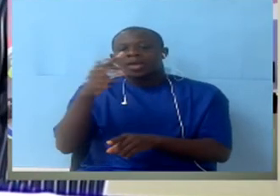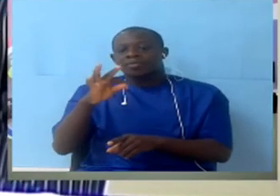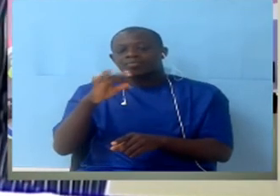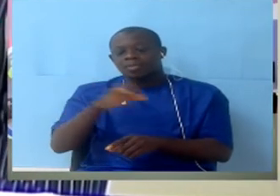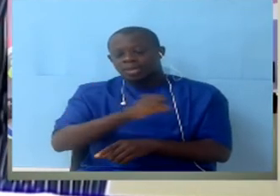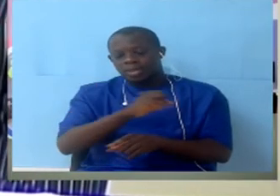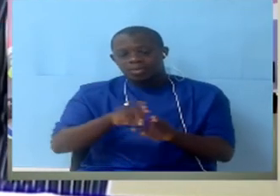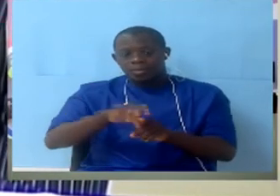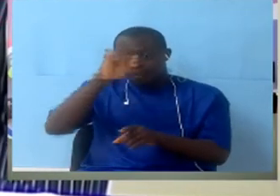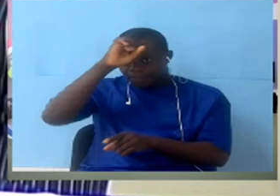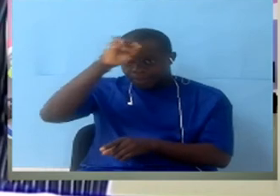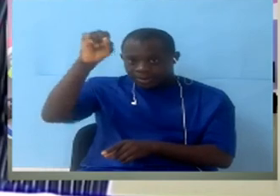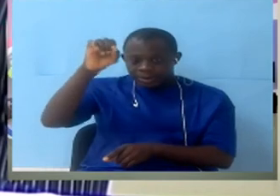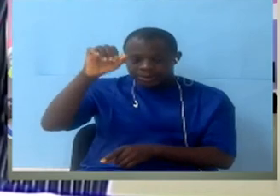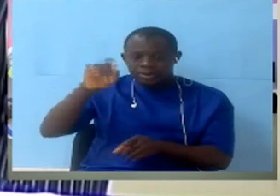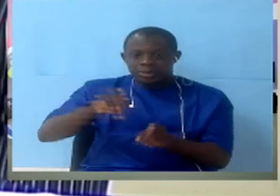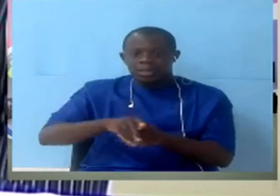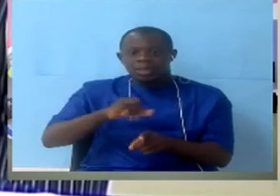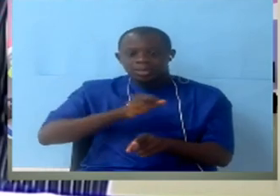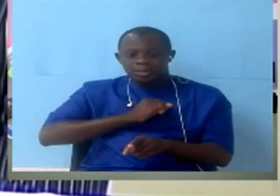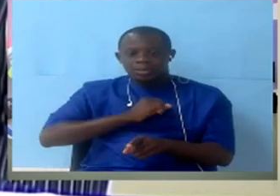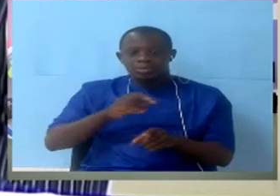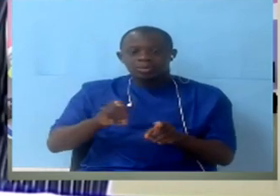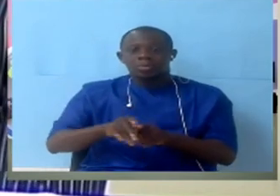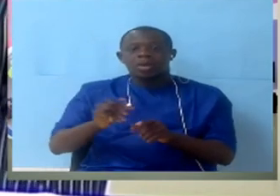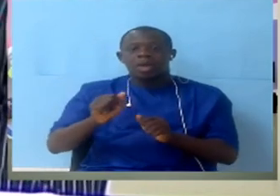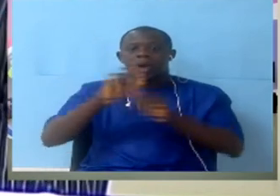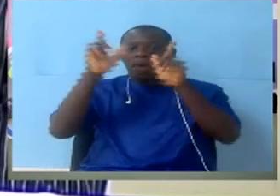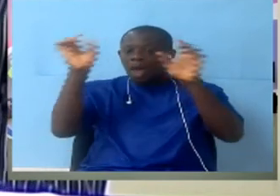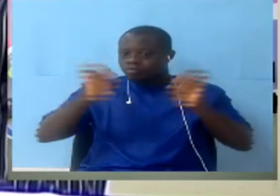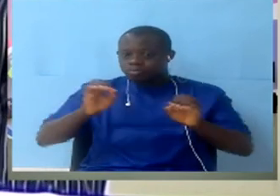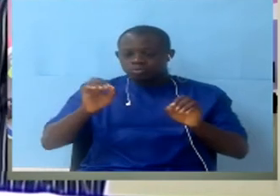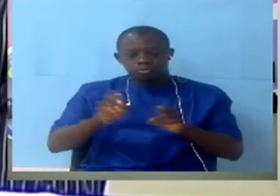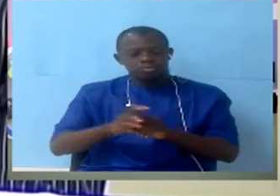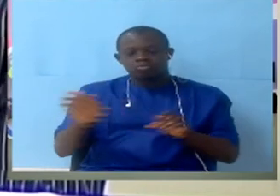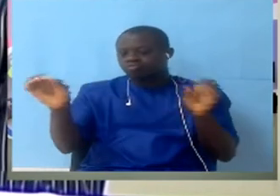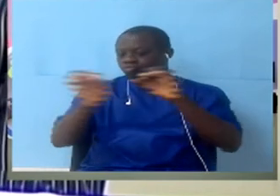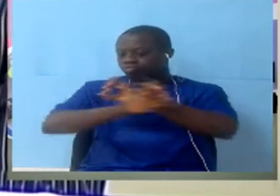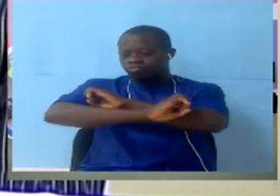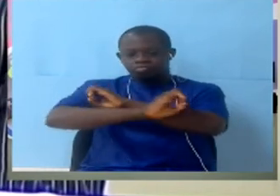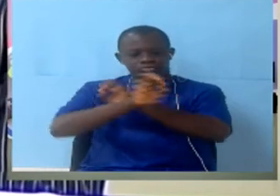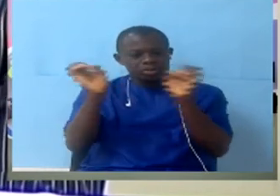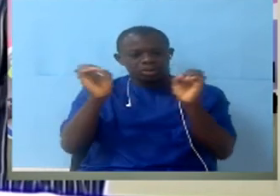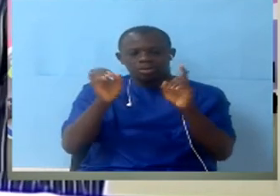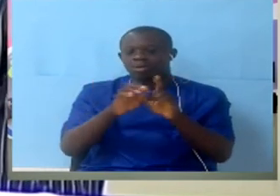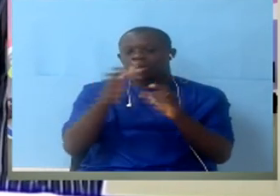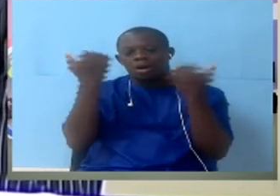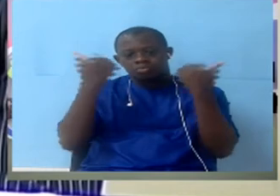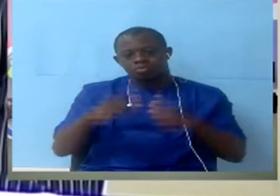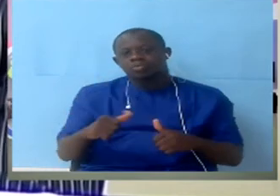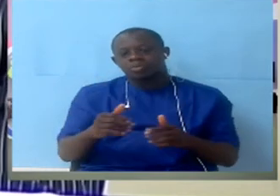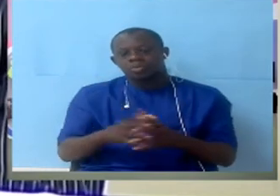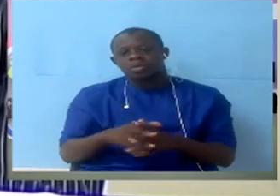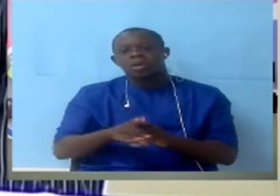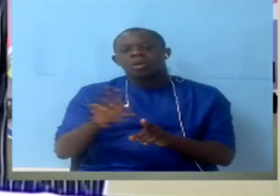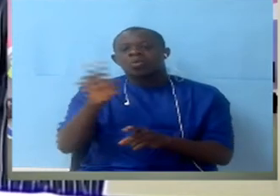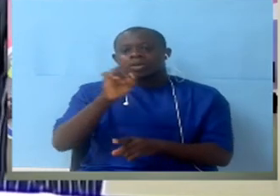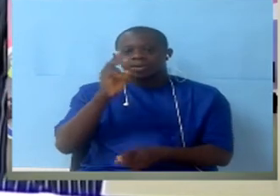The president isn't aware of the crime, nothing will come out of it. What I am trying to get from you is